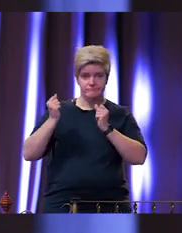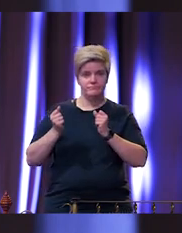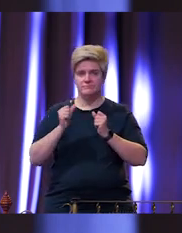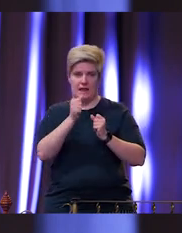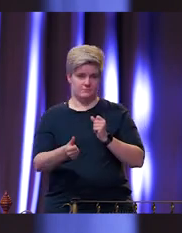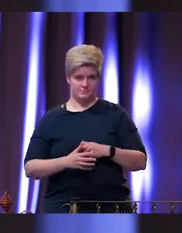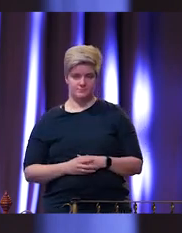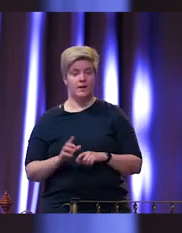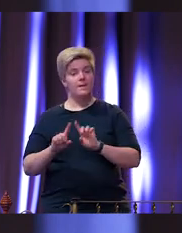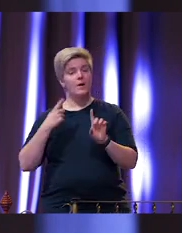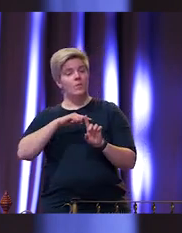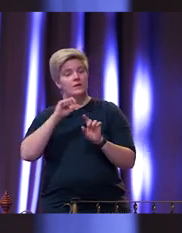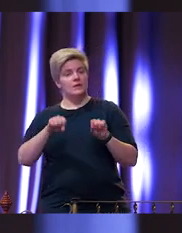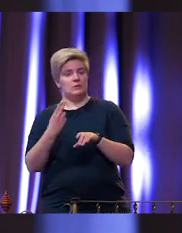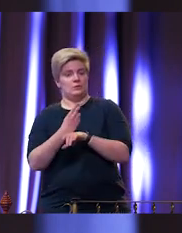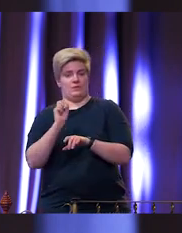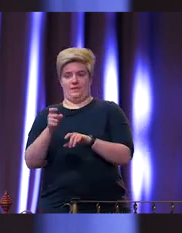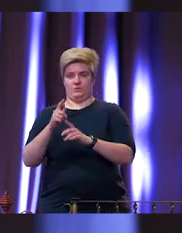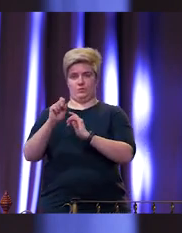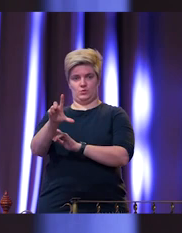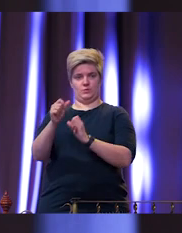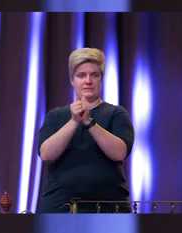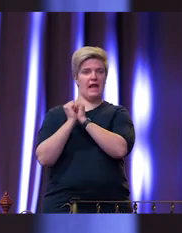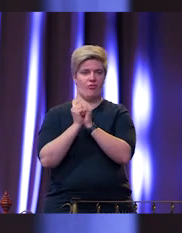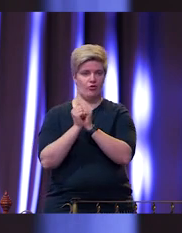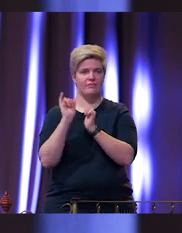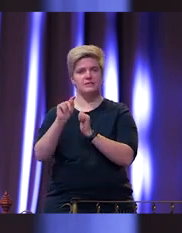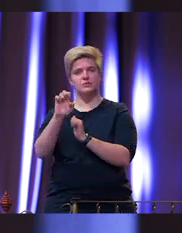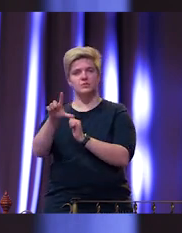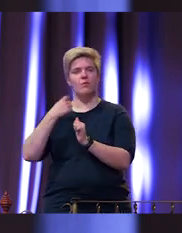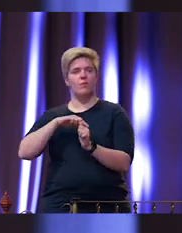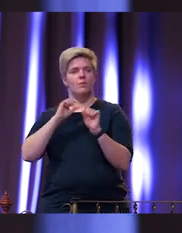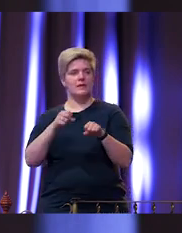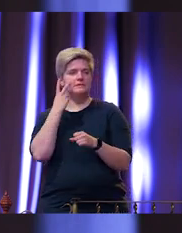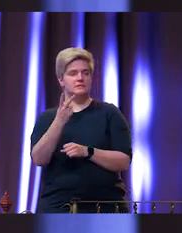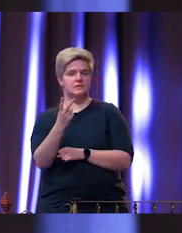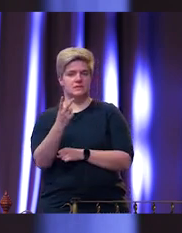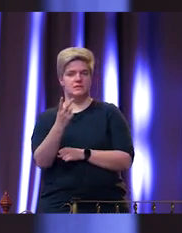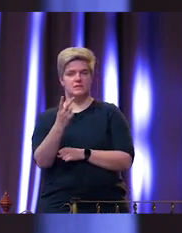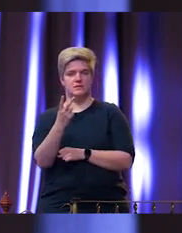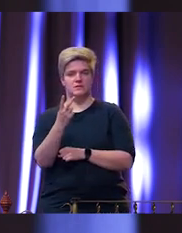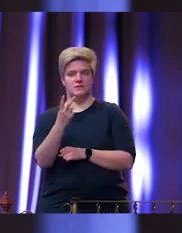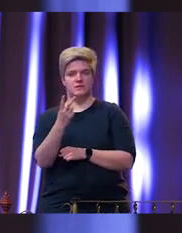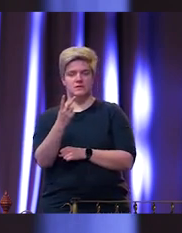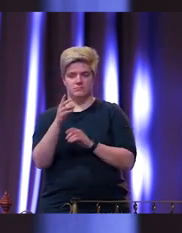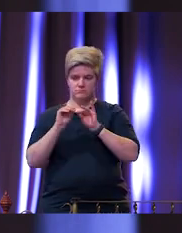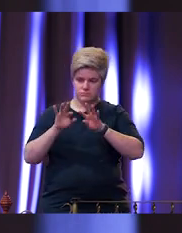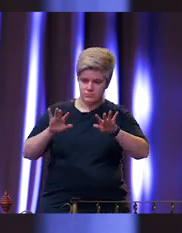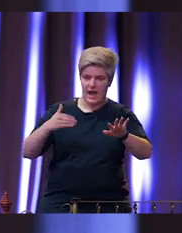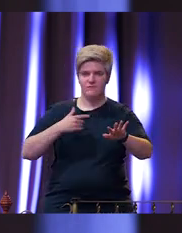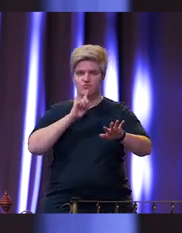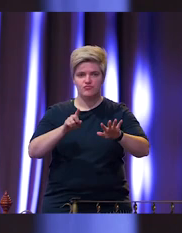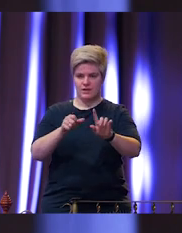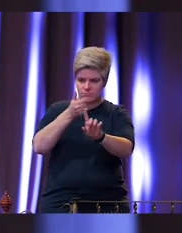but we can use this as a tool together and as a tool that we can see that can have actual real ramifications,